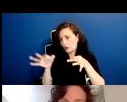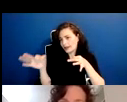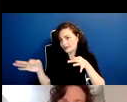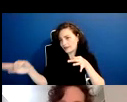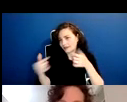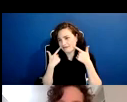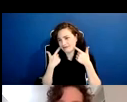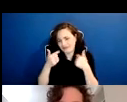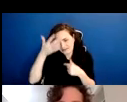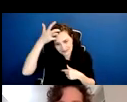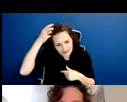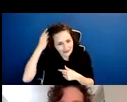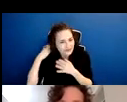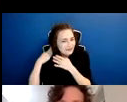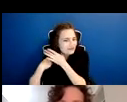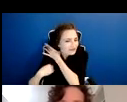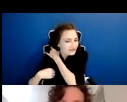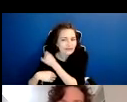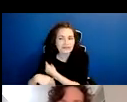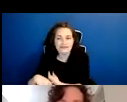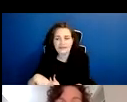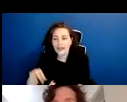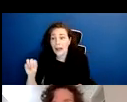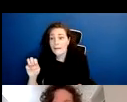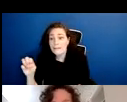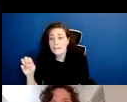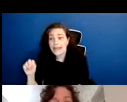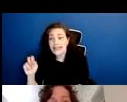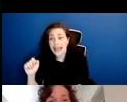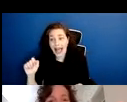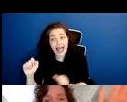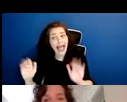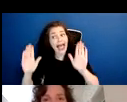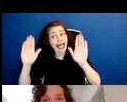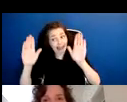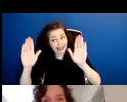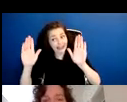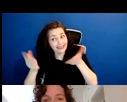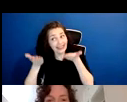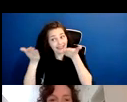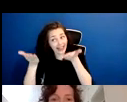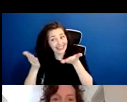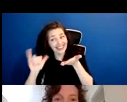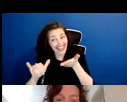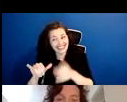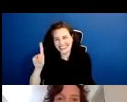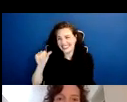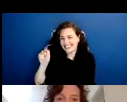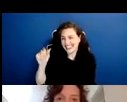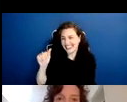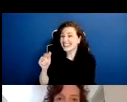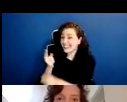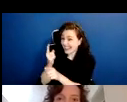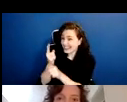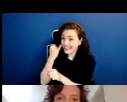So on that note, excellent advice. Okay. Yeah. And I would, amazing. Yeah. I would love for y'all to offer any